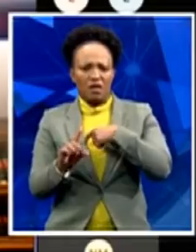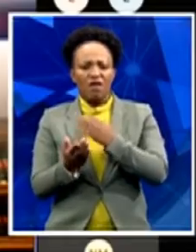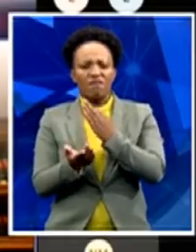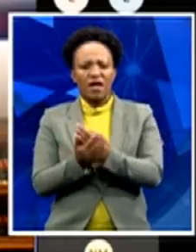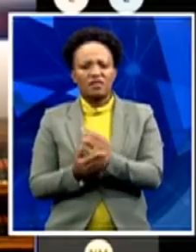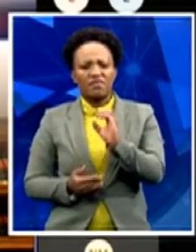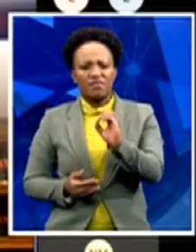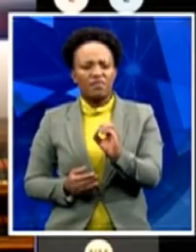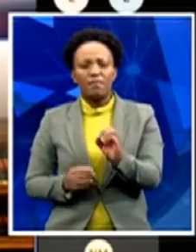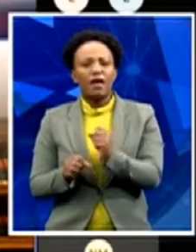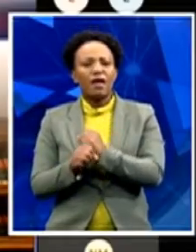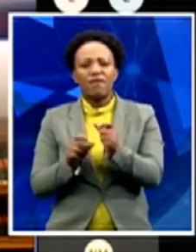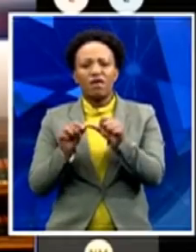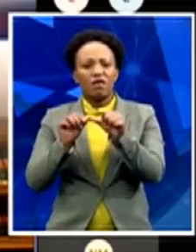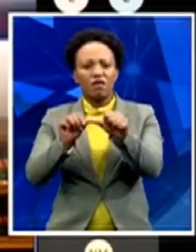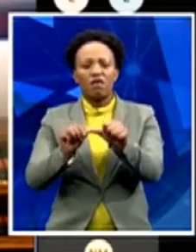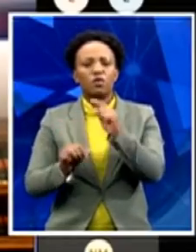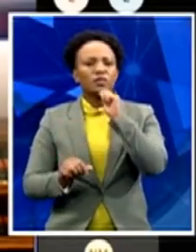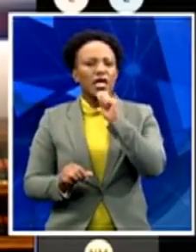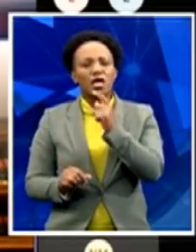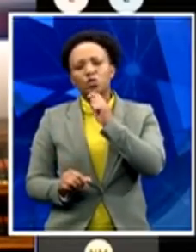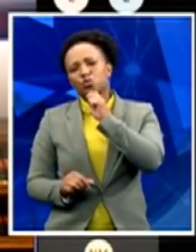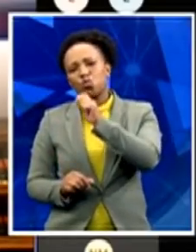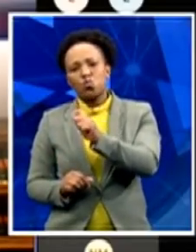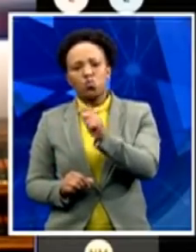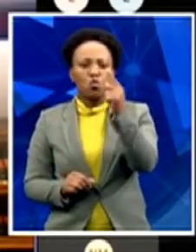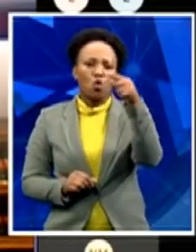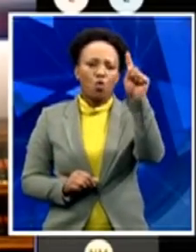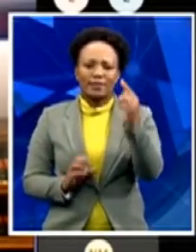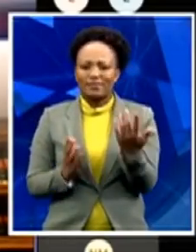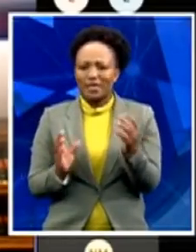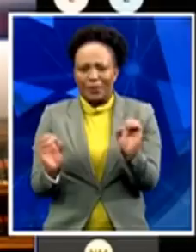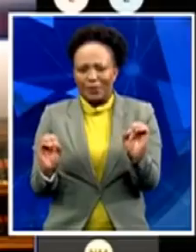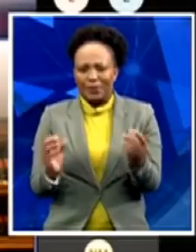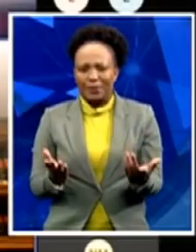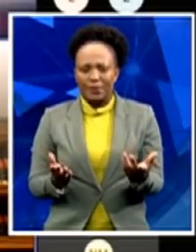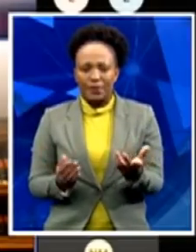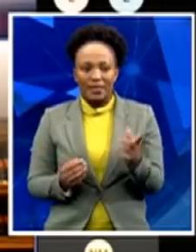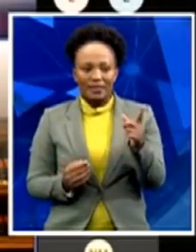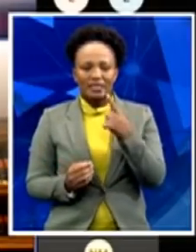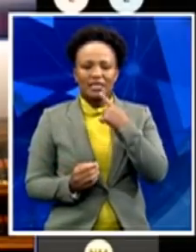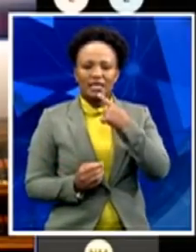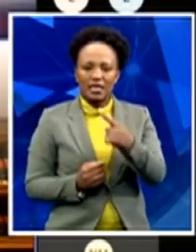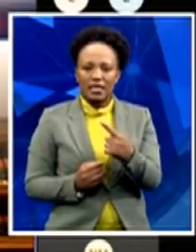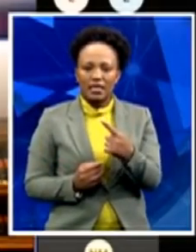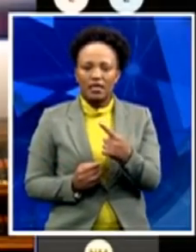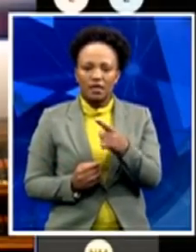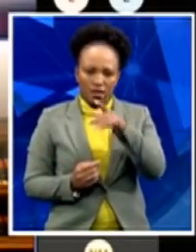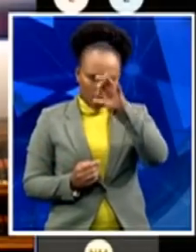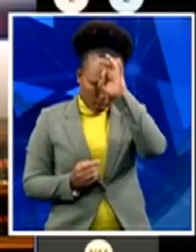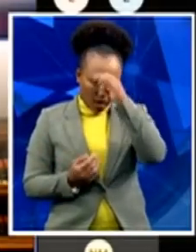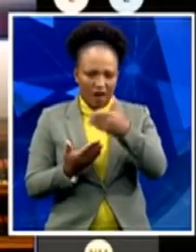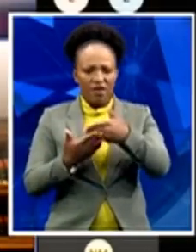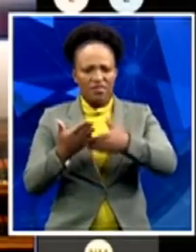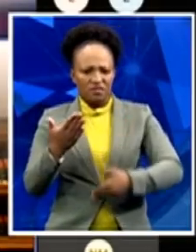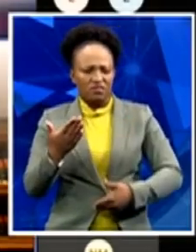and correct. And on that basis, he says that her affidavit is fatally defective. In